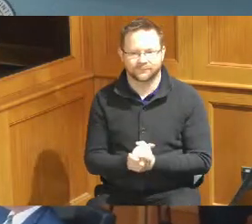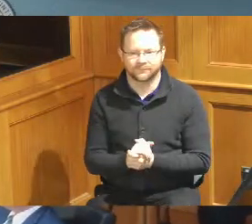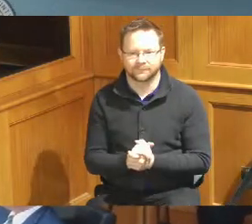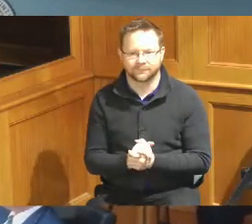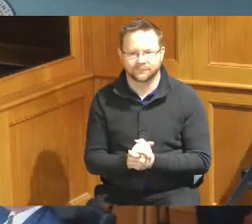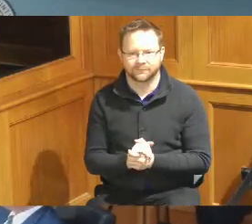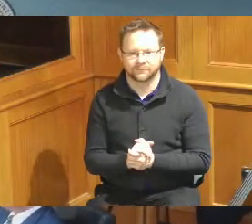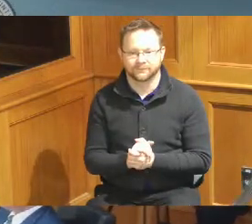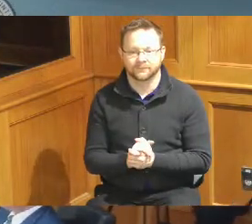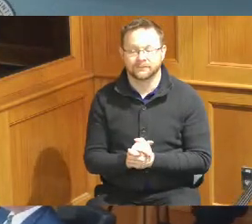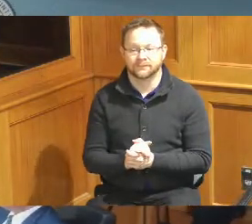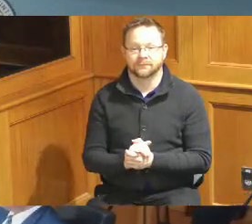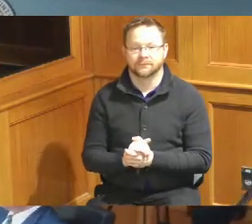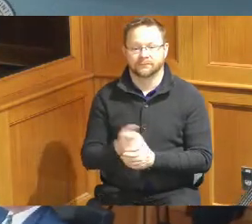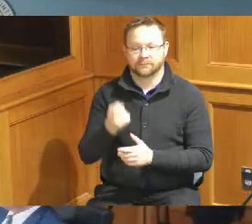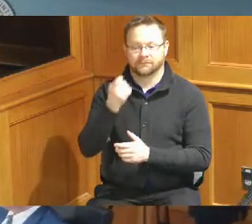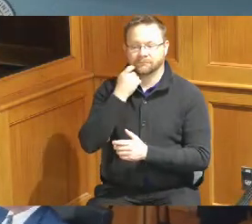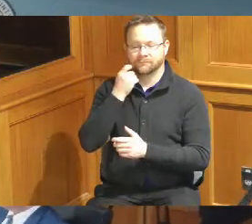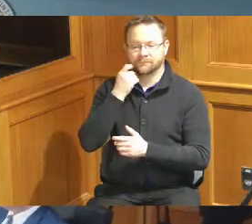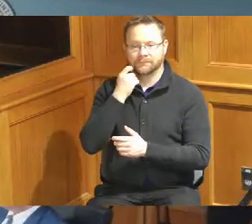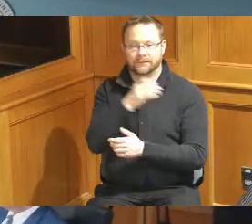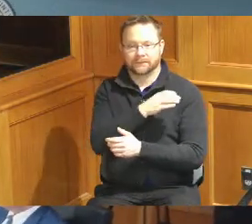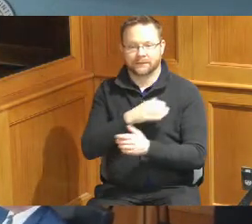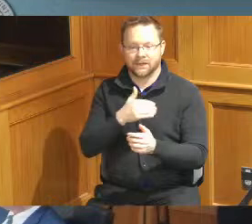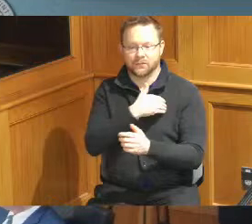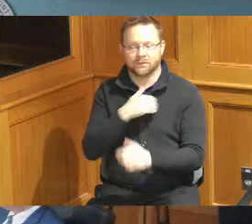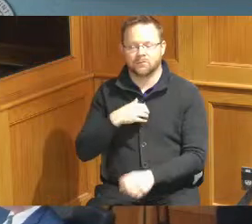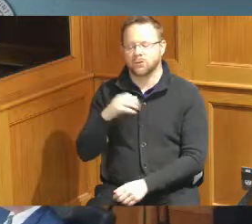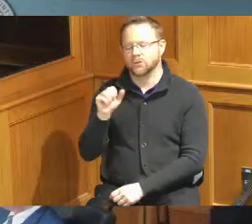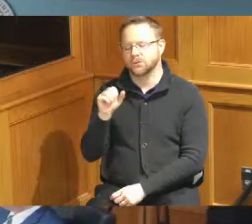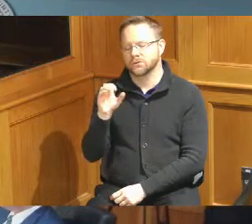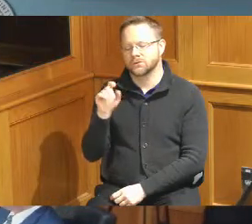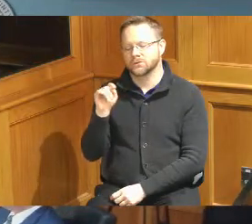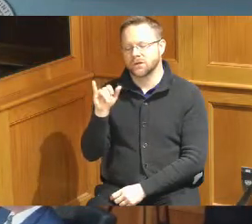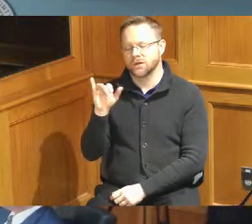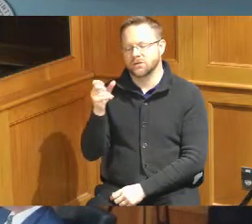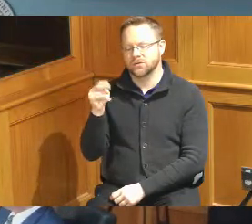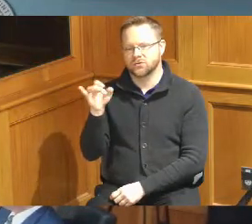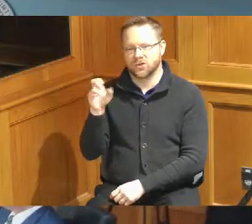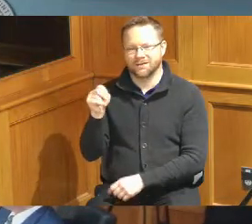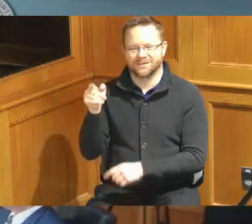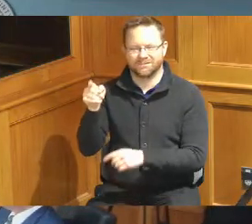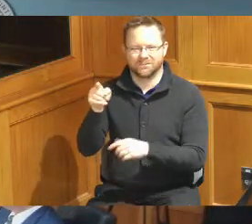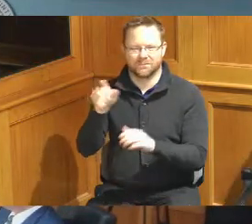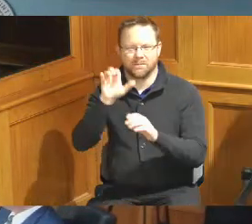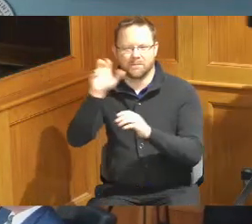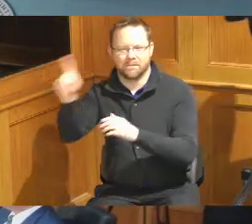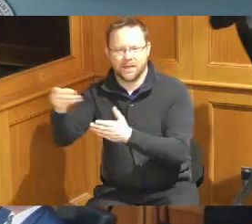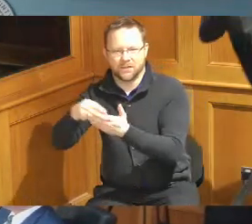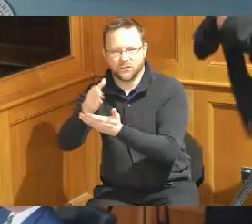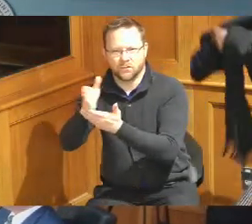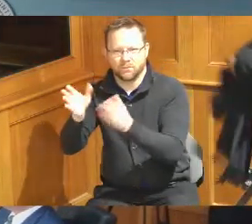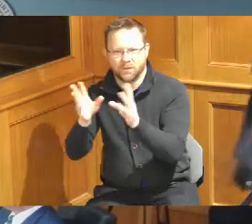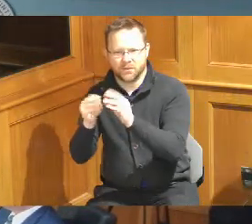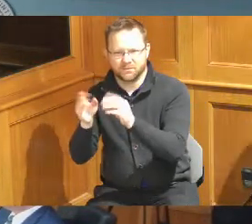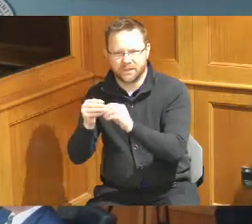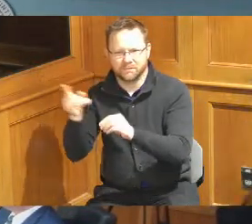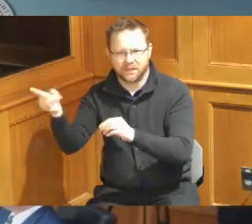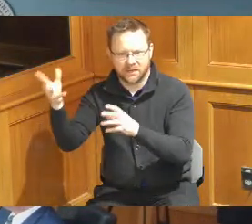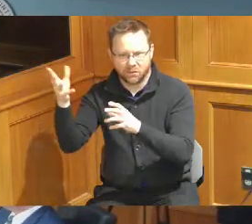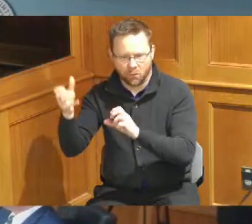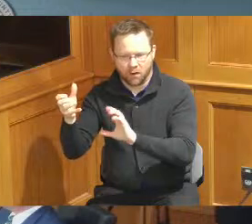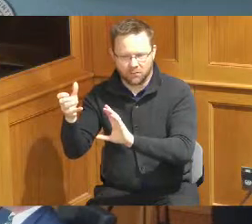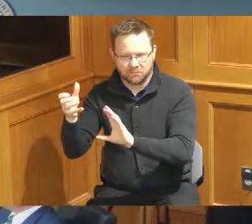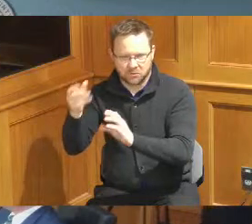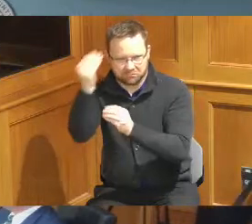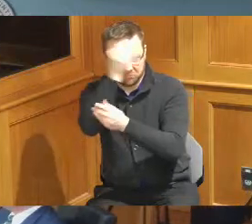And earlier we had Council Member Scotty Johnson. They had to run back to a budget hearing, but he wanted to make sure everybody knows he was